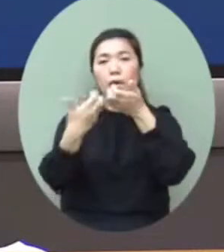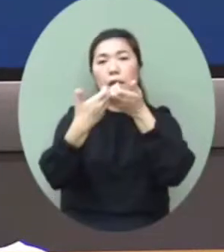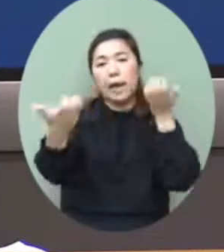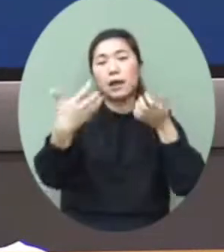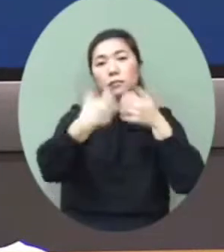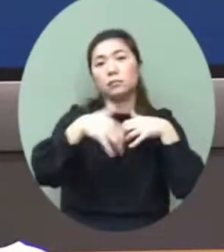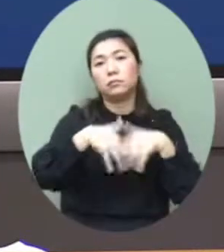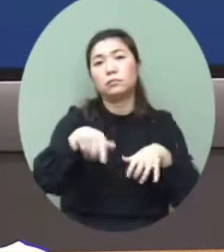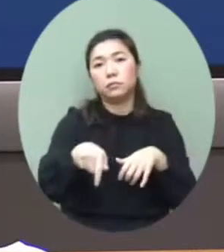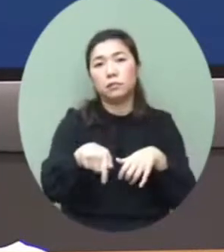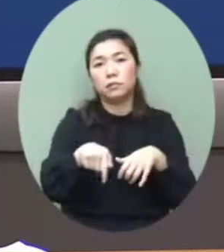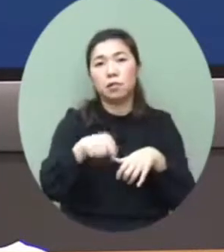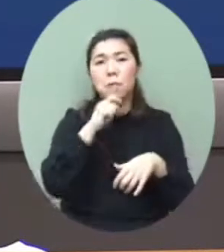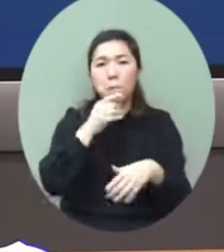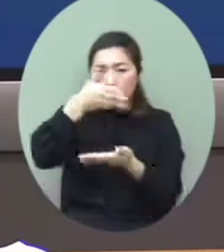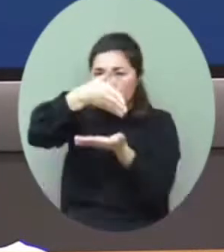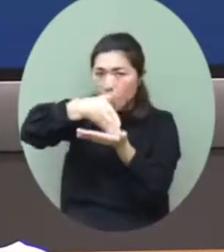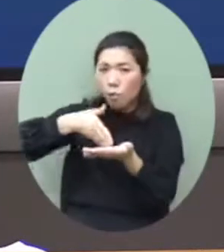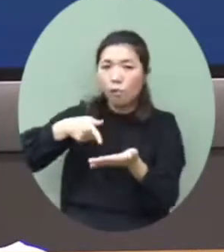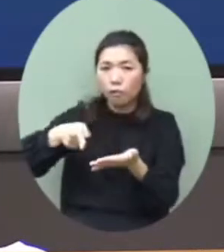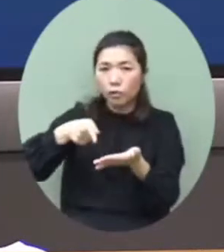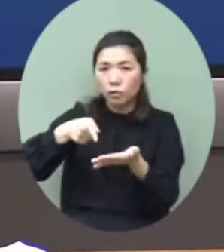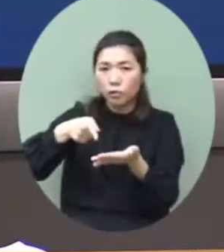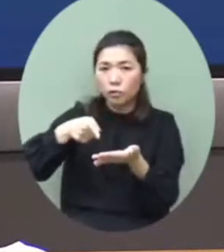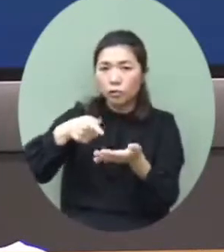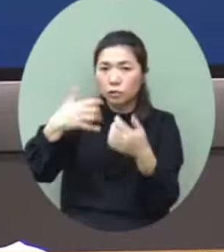Q is a community